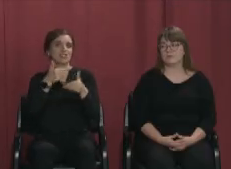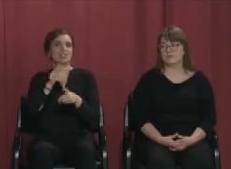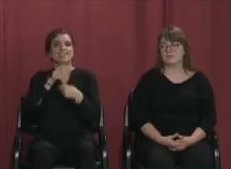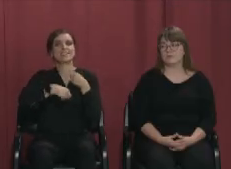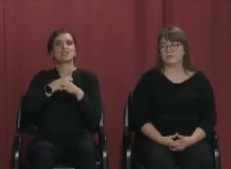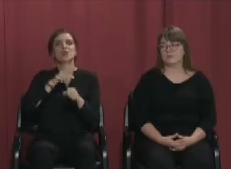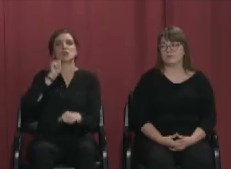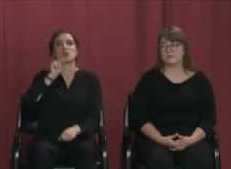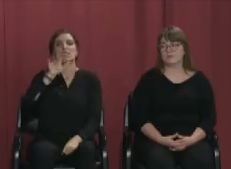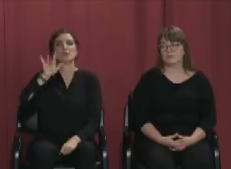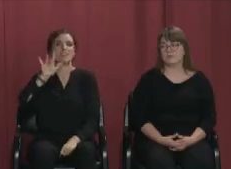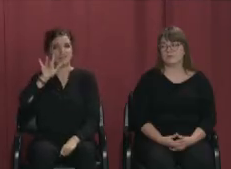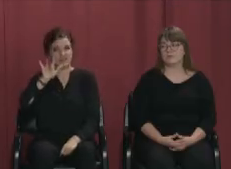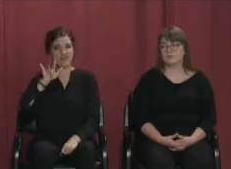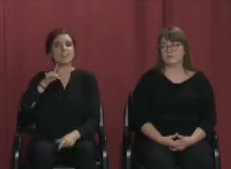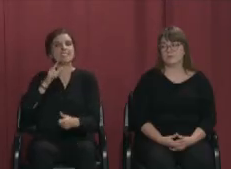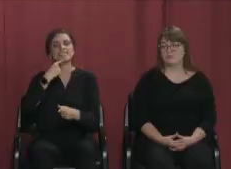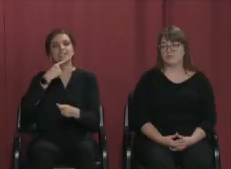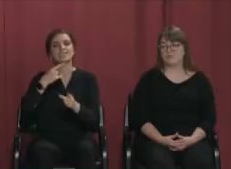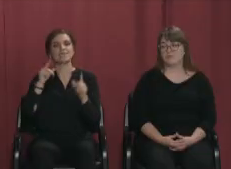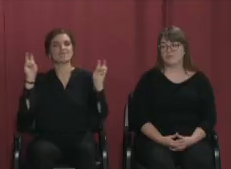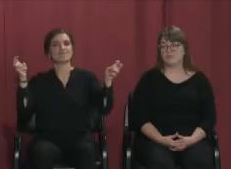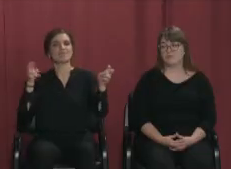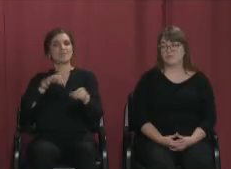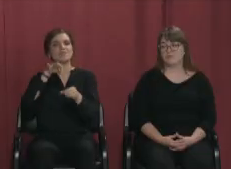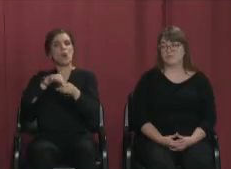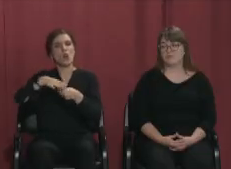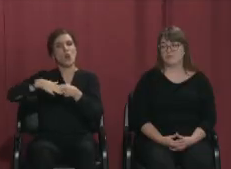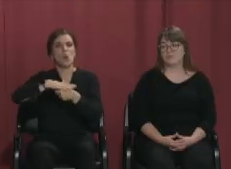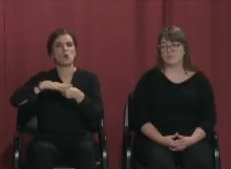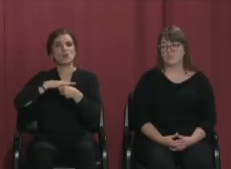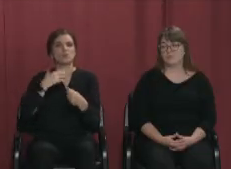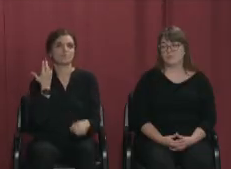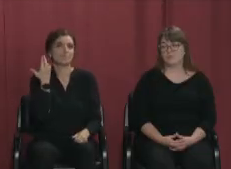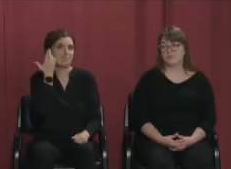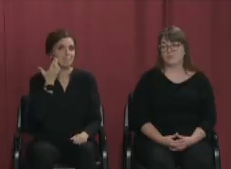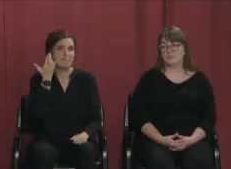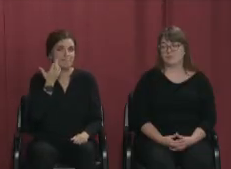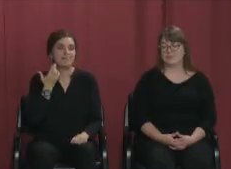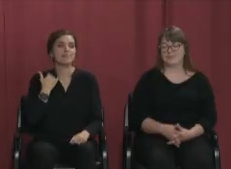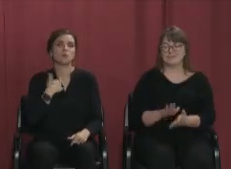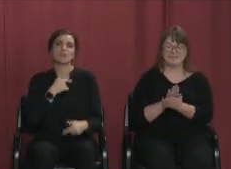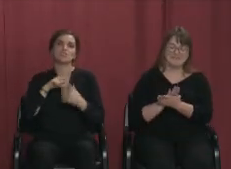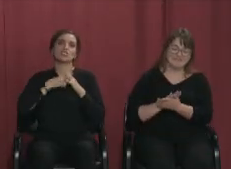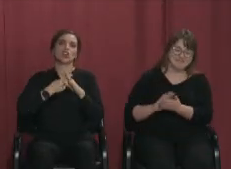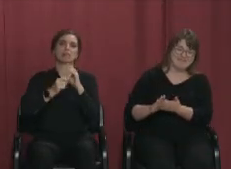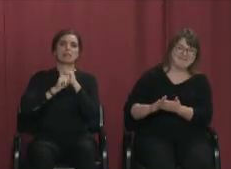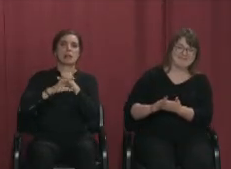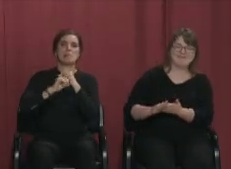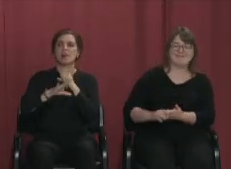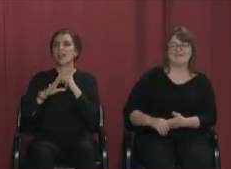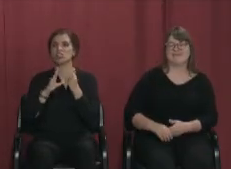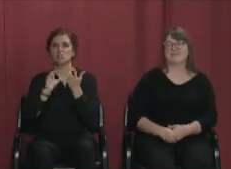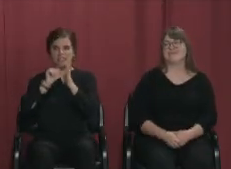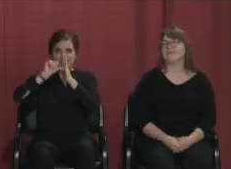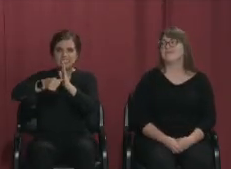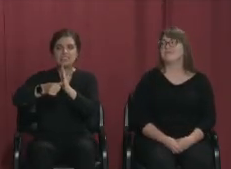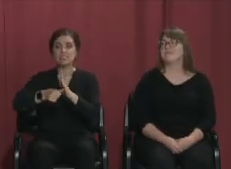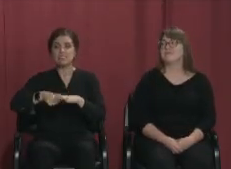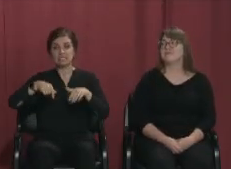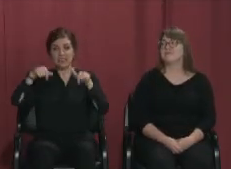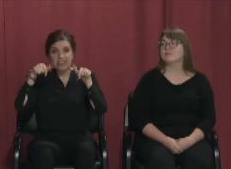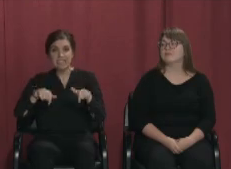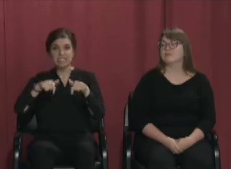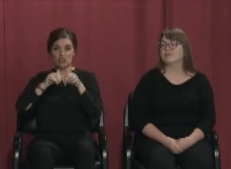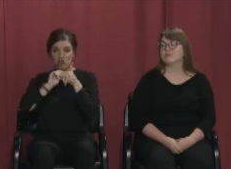we're doing that is because we've started a campaign and basically saying these races and this ballot